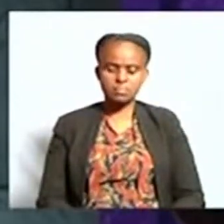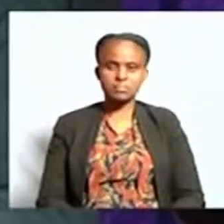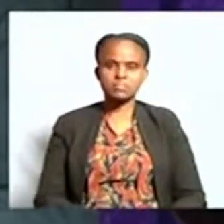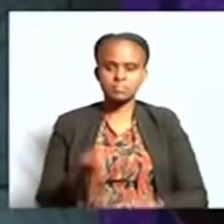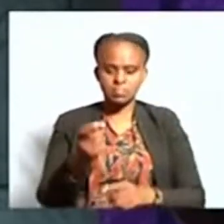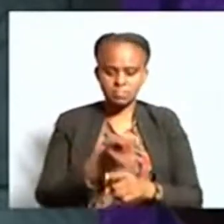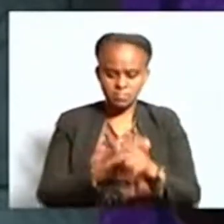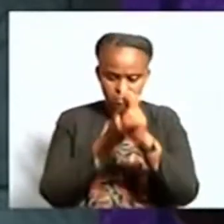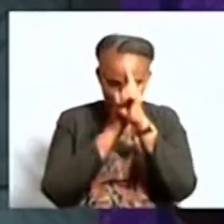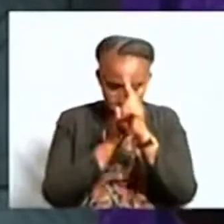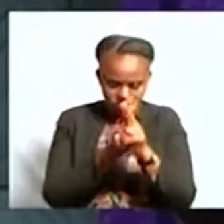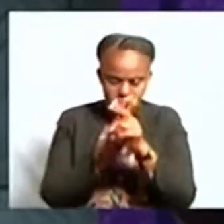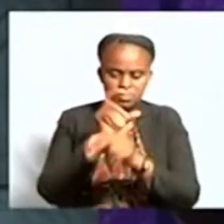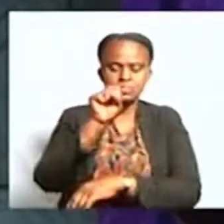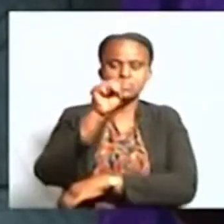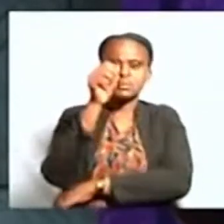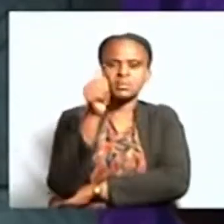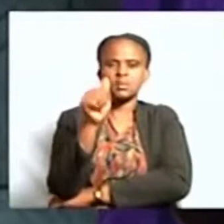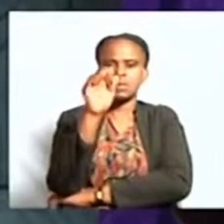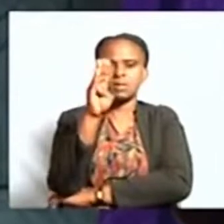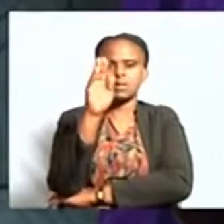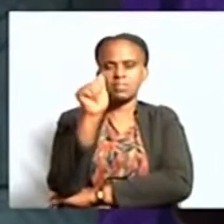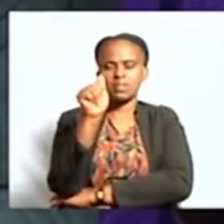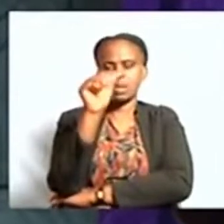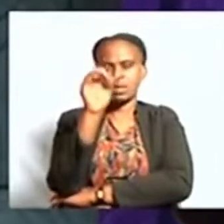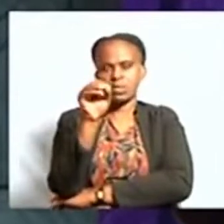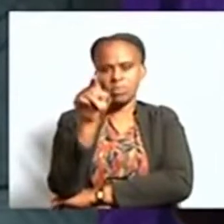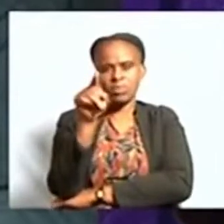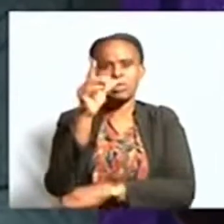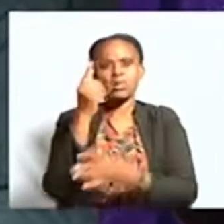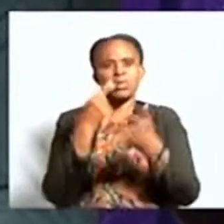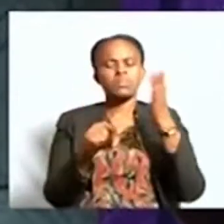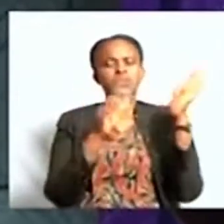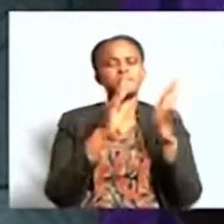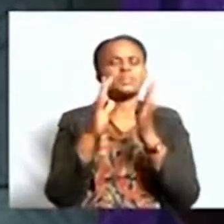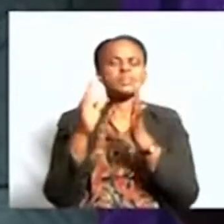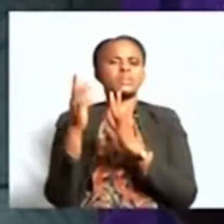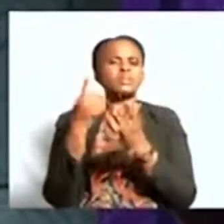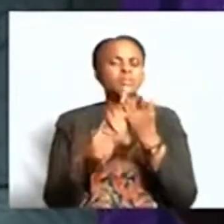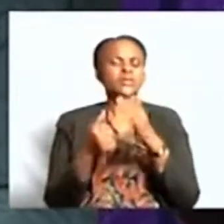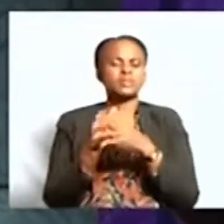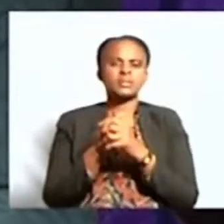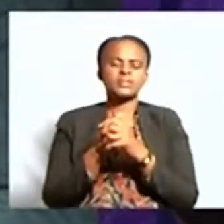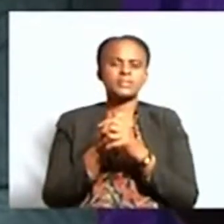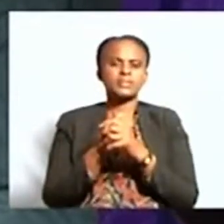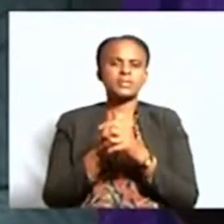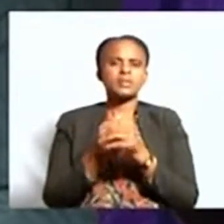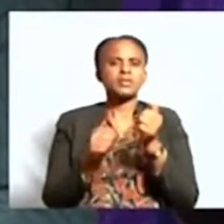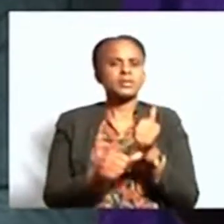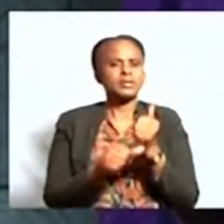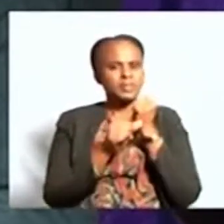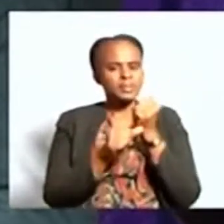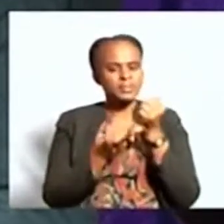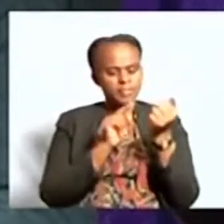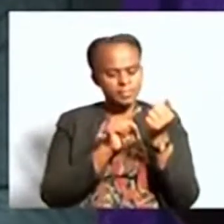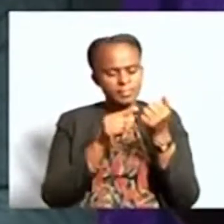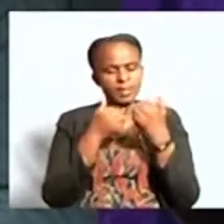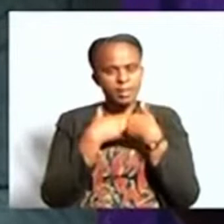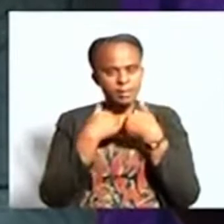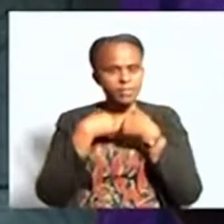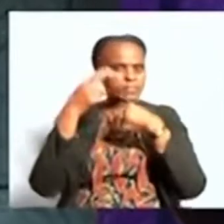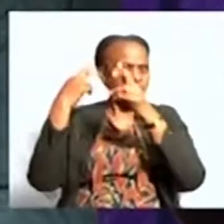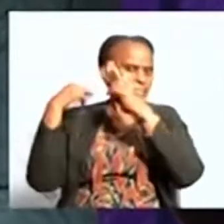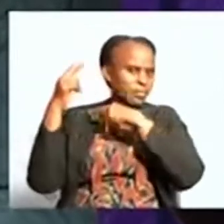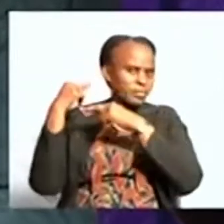Honorable Savao on what measures have been put in place, the agency has since revised